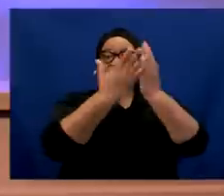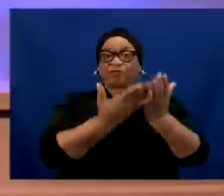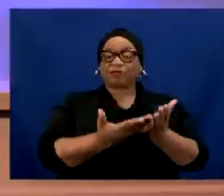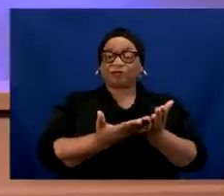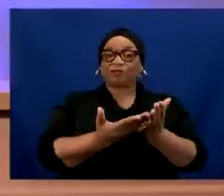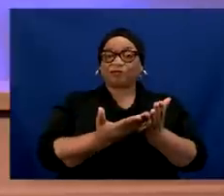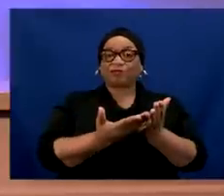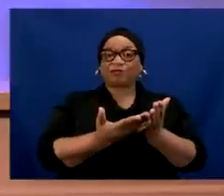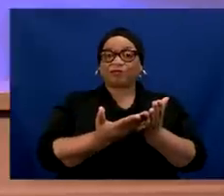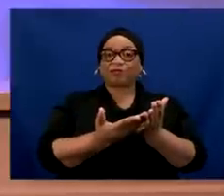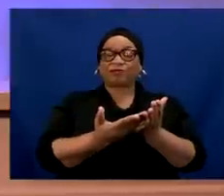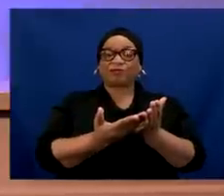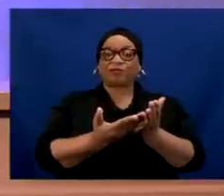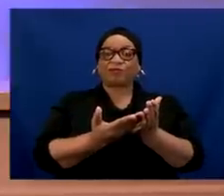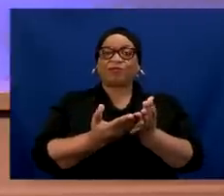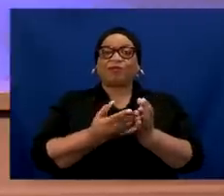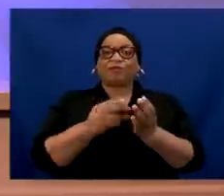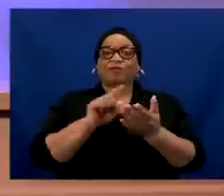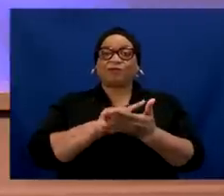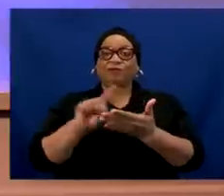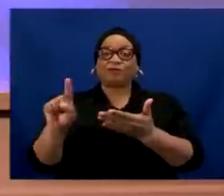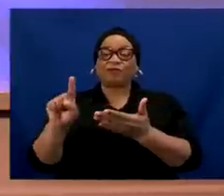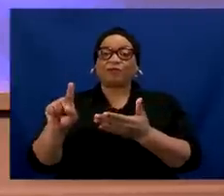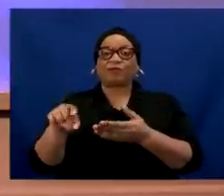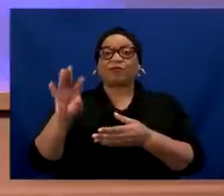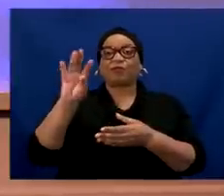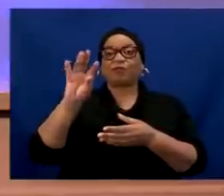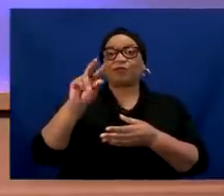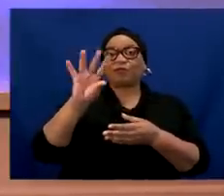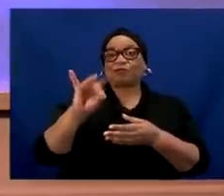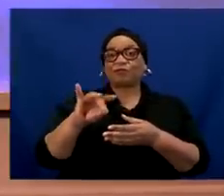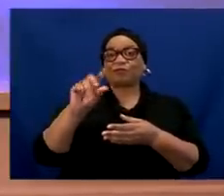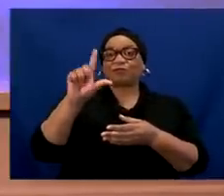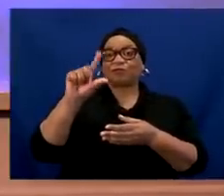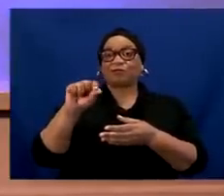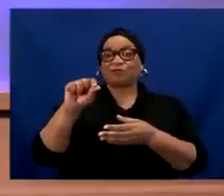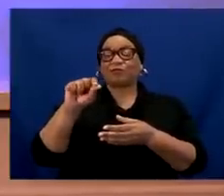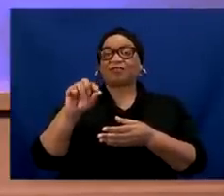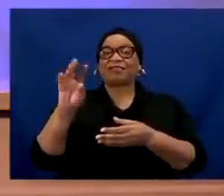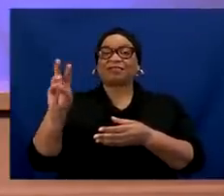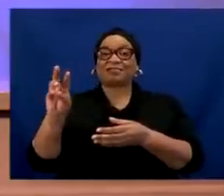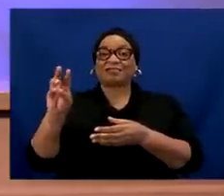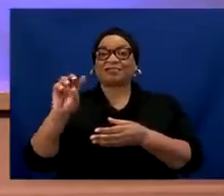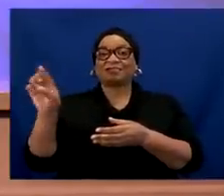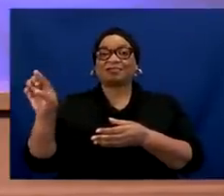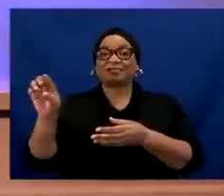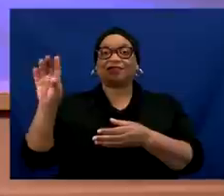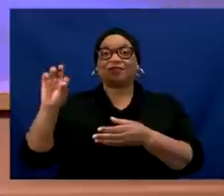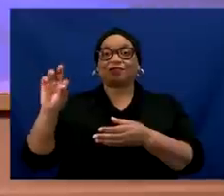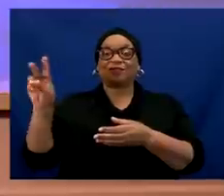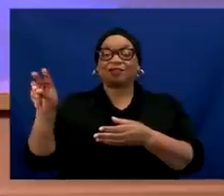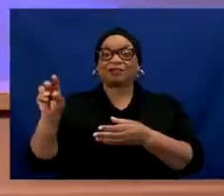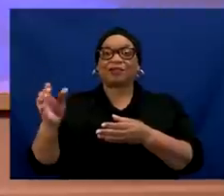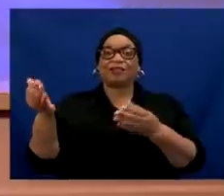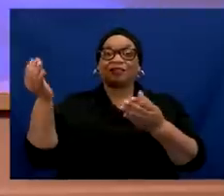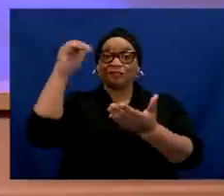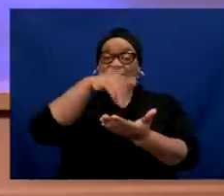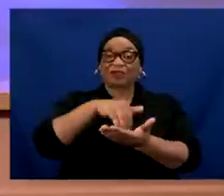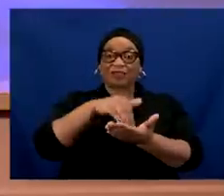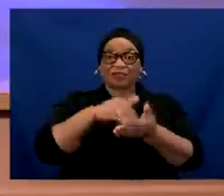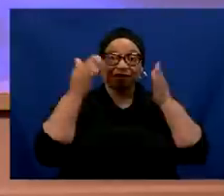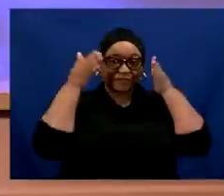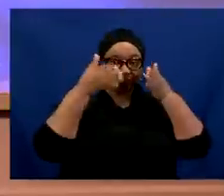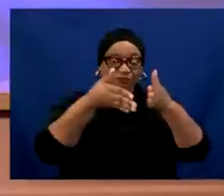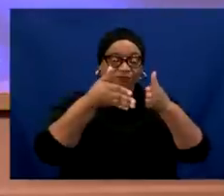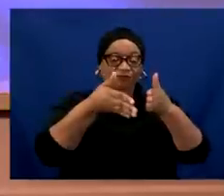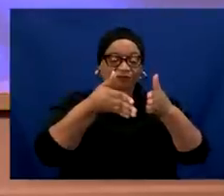context, all of those verses from verse 26 to verse 38 of Luke chapter 1. I return our attention to Luke chapter 1. I want